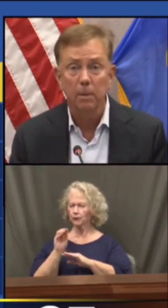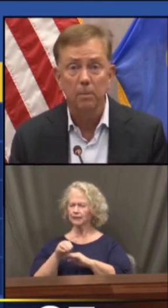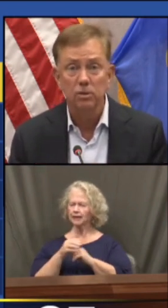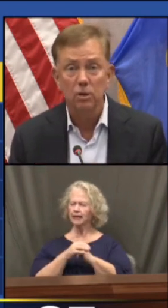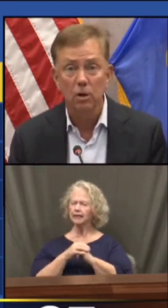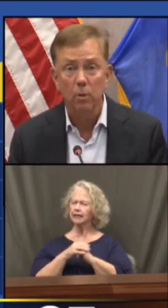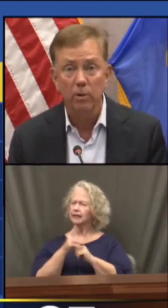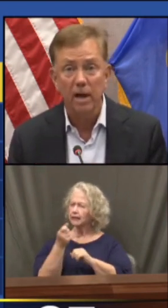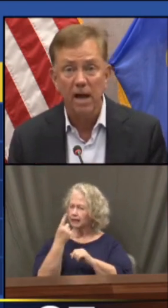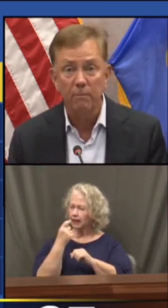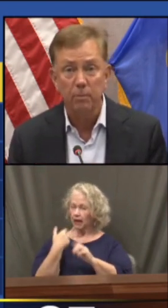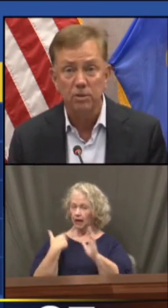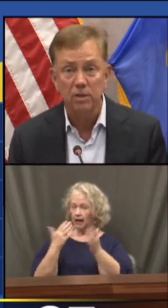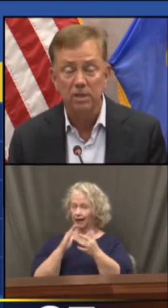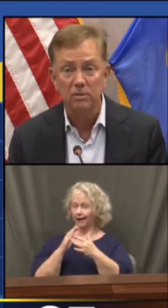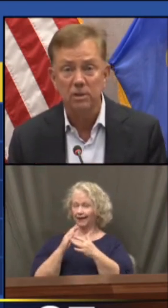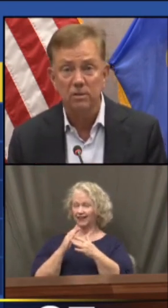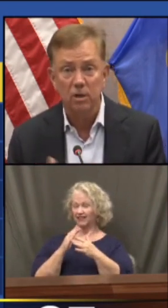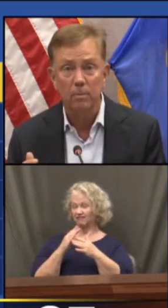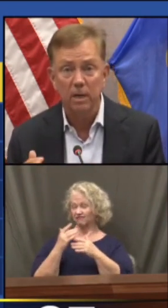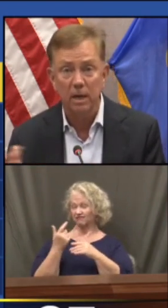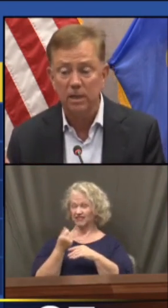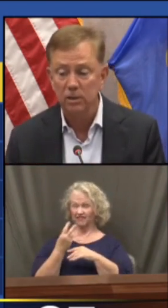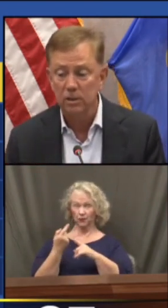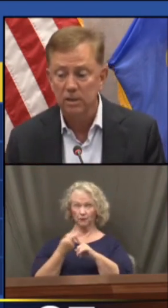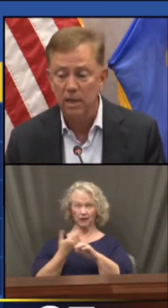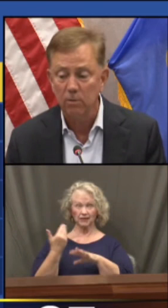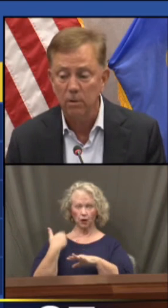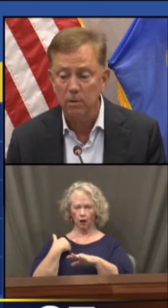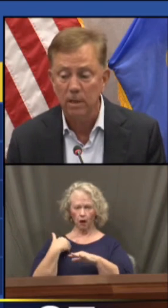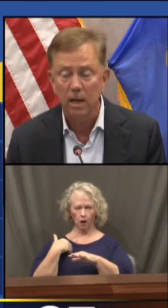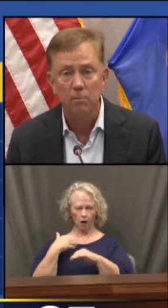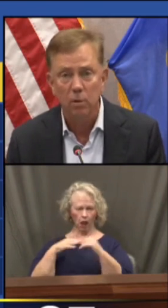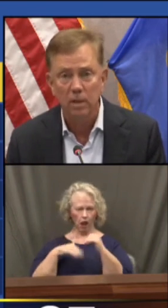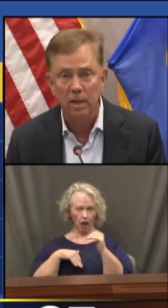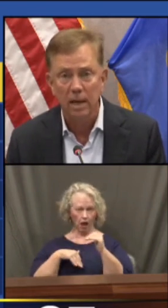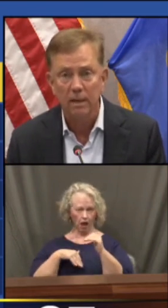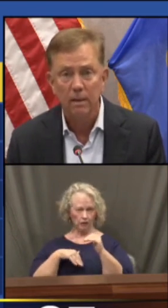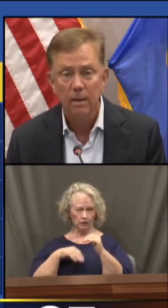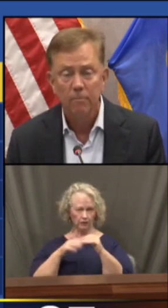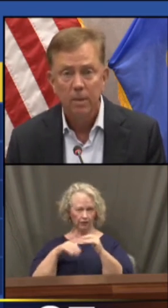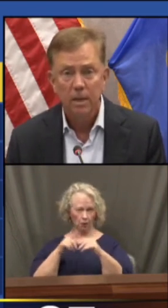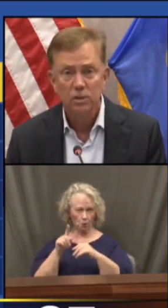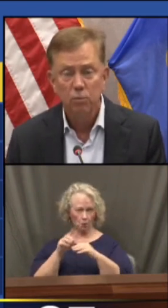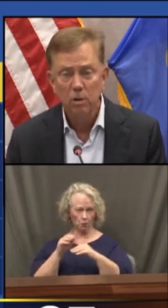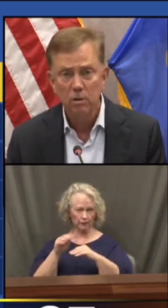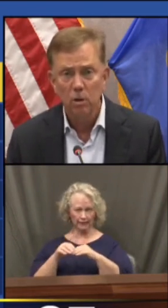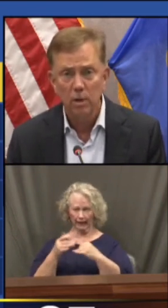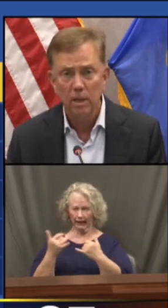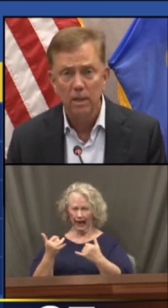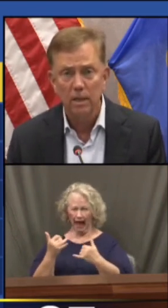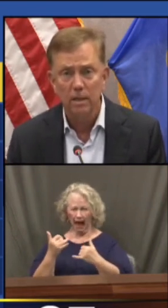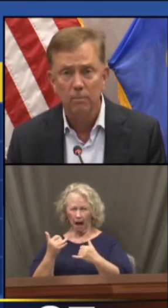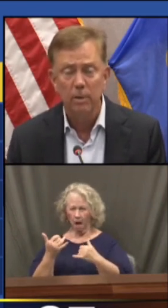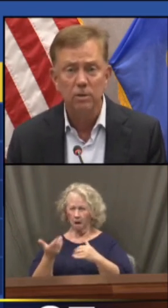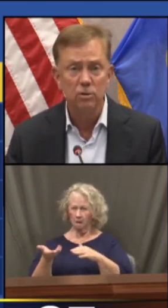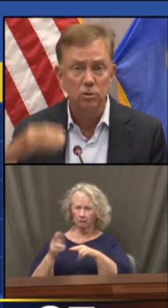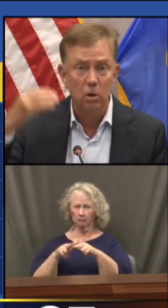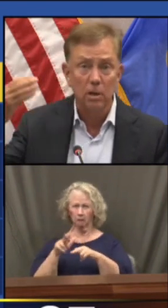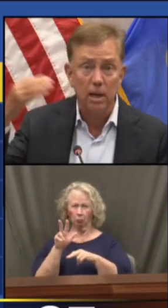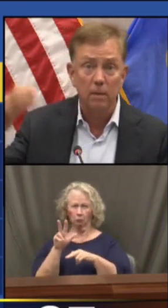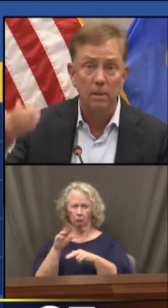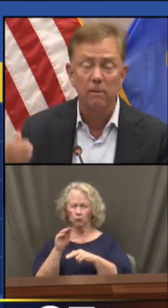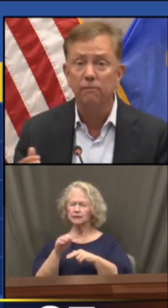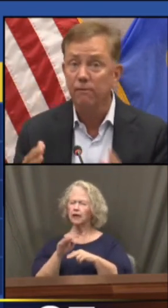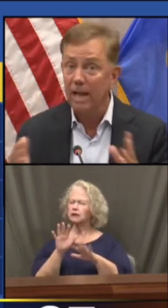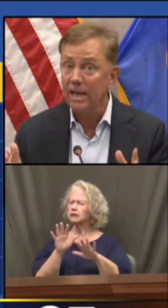A couple of months ago we were at 0.5%. So you say, oh my gosh, now we're a lot more than that. It's worth noting that we used to